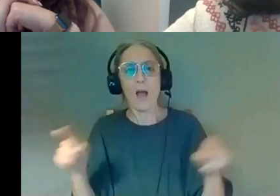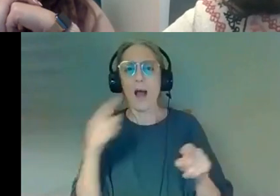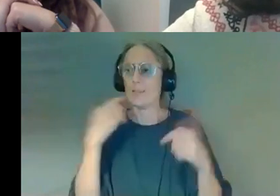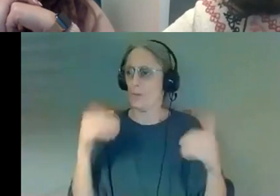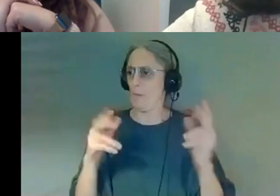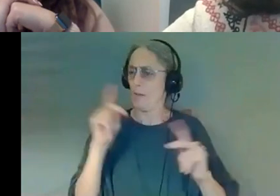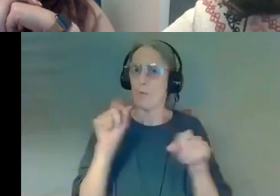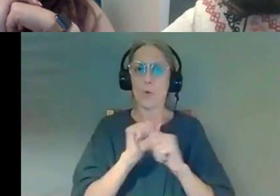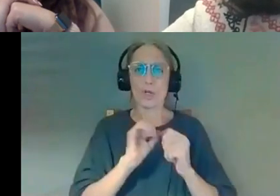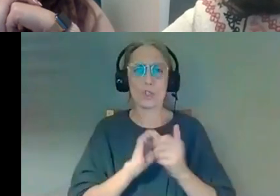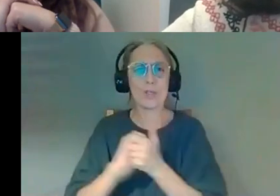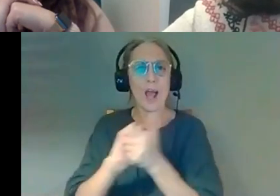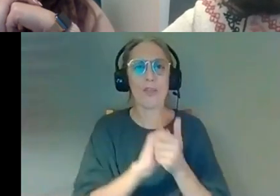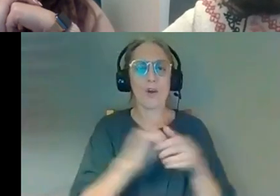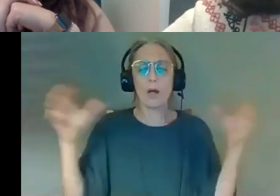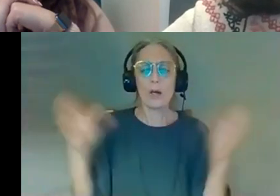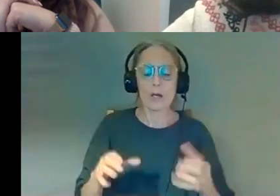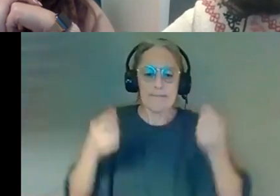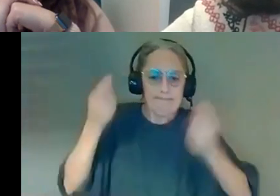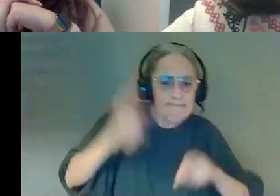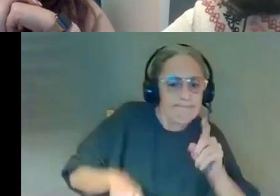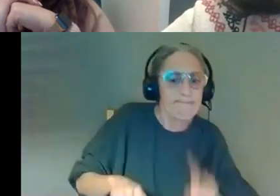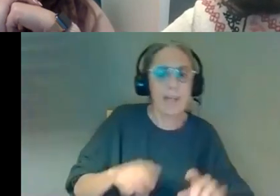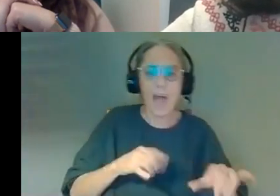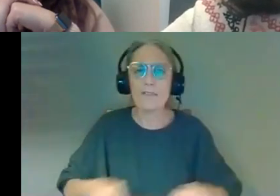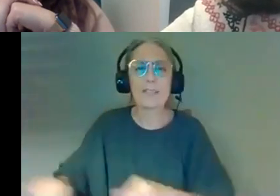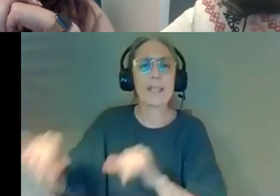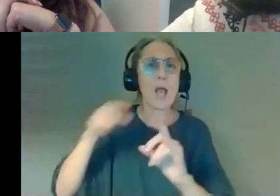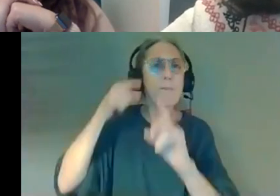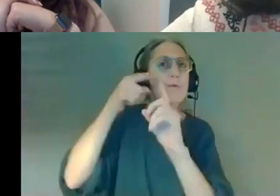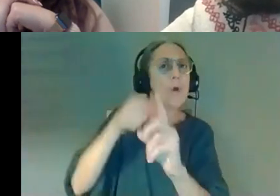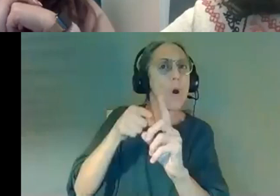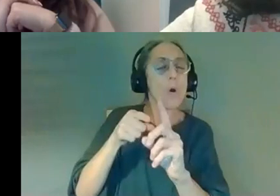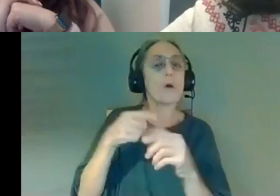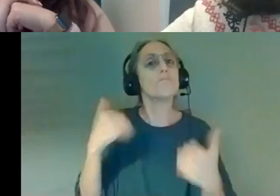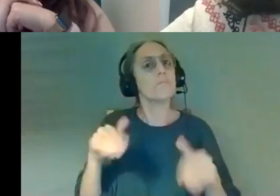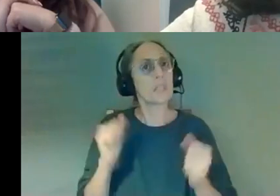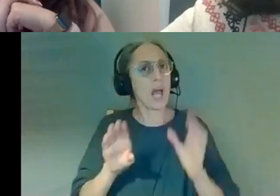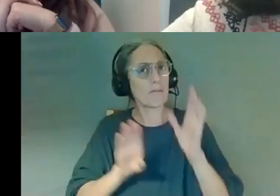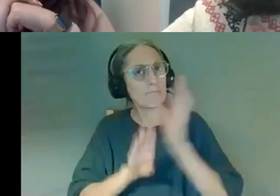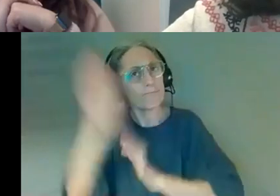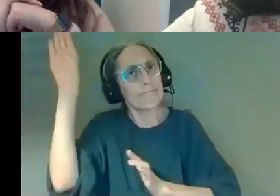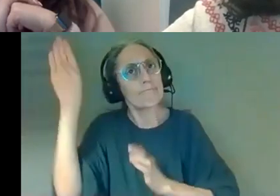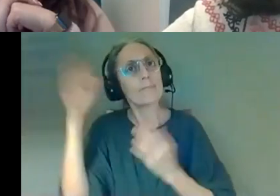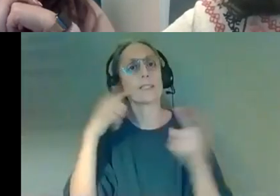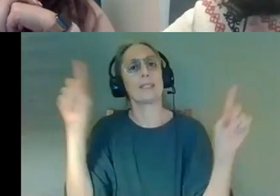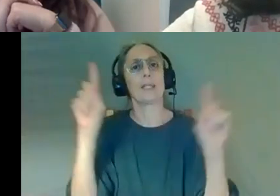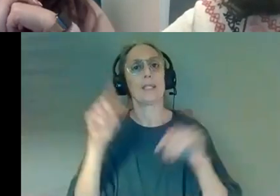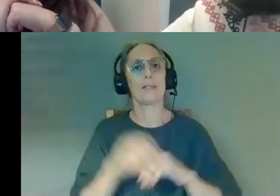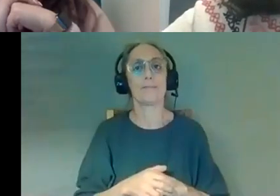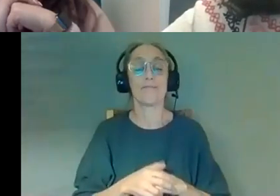goal. Okay? And so I know that pressure can be